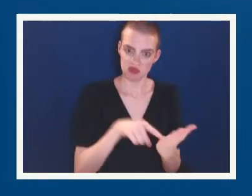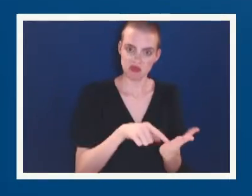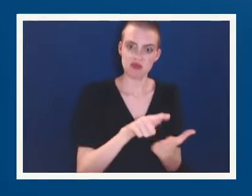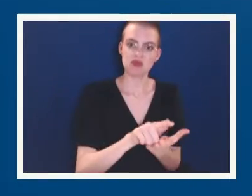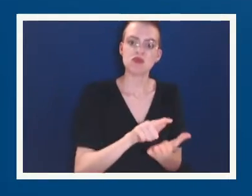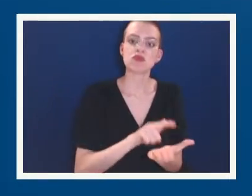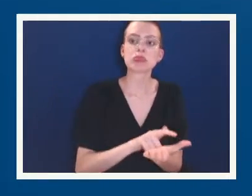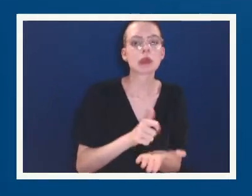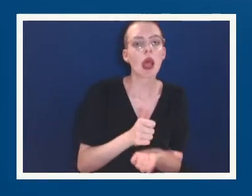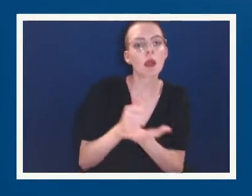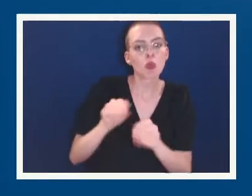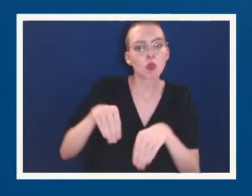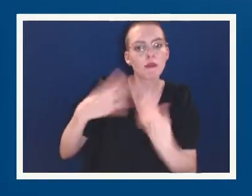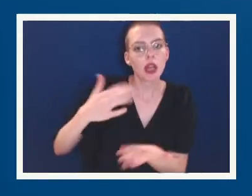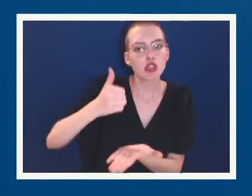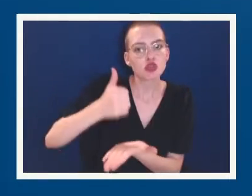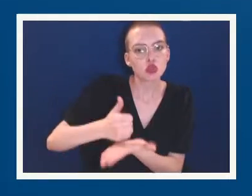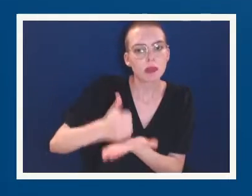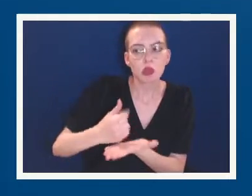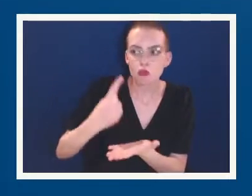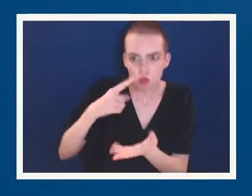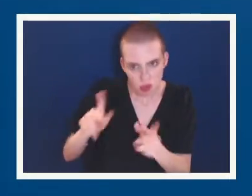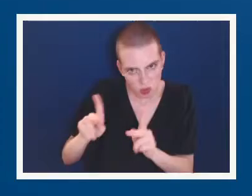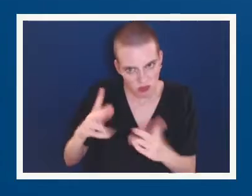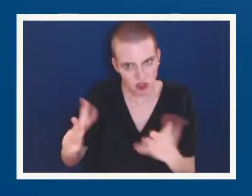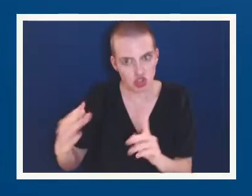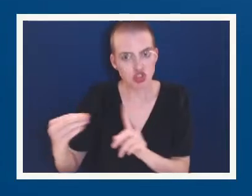Because here's what it does.